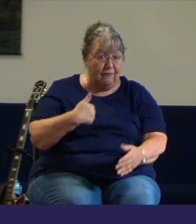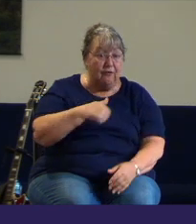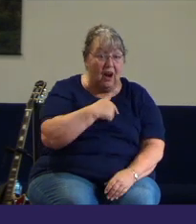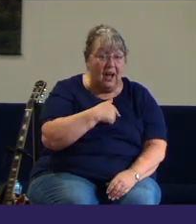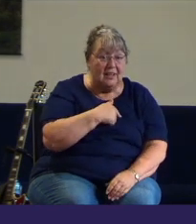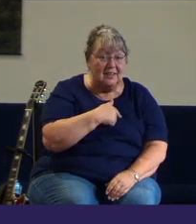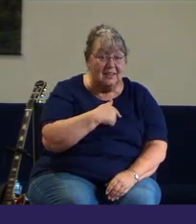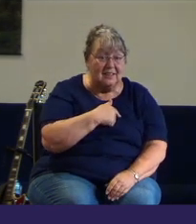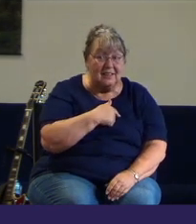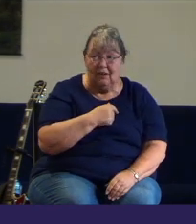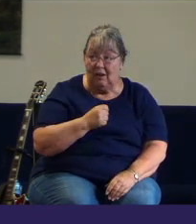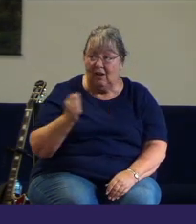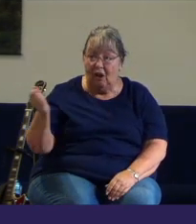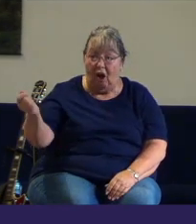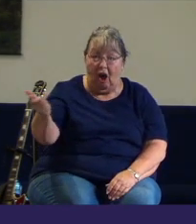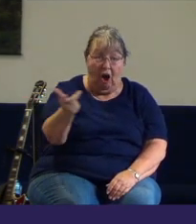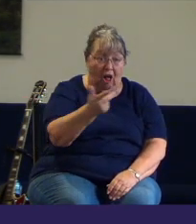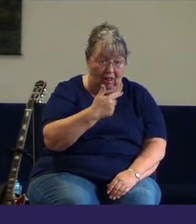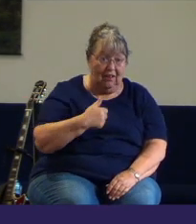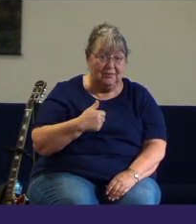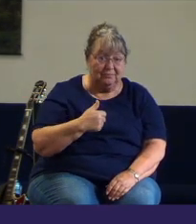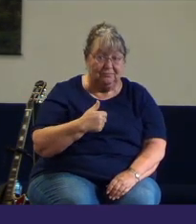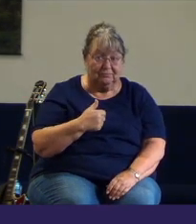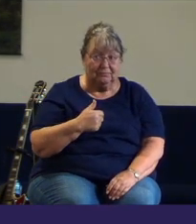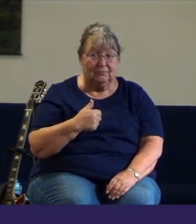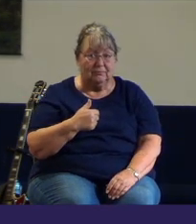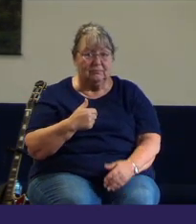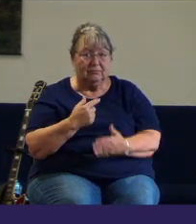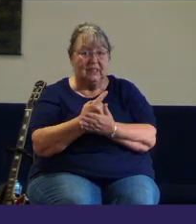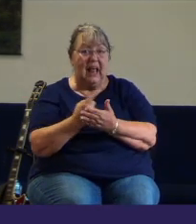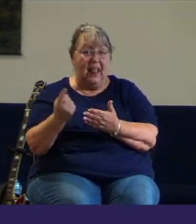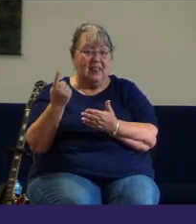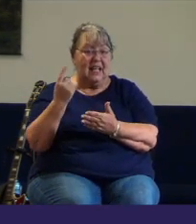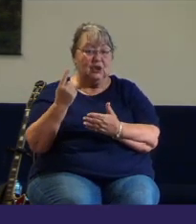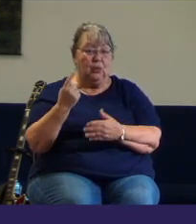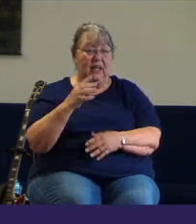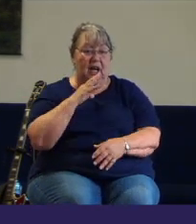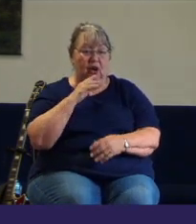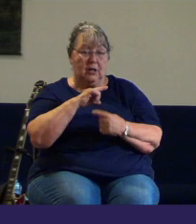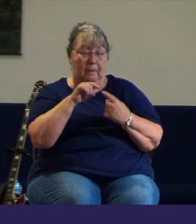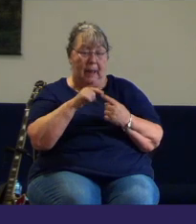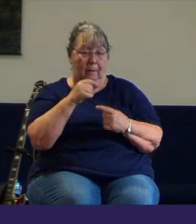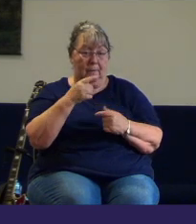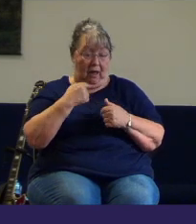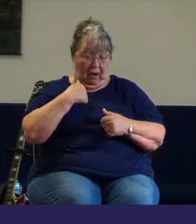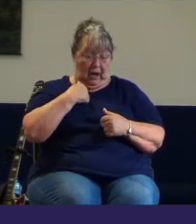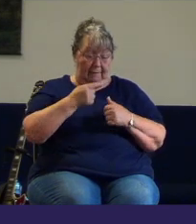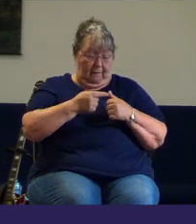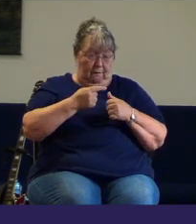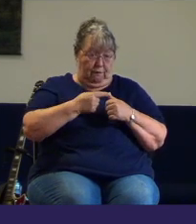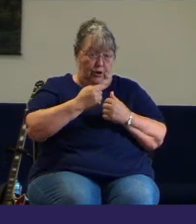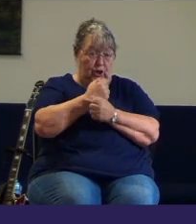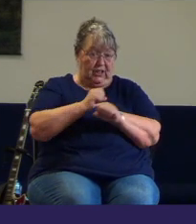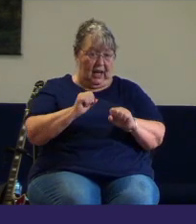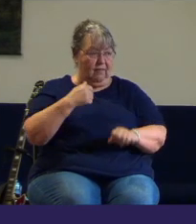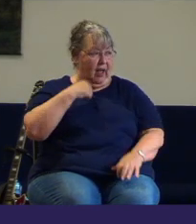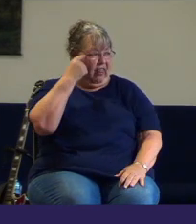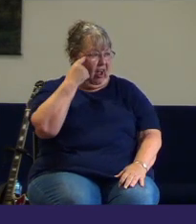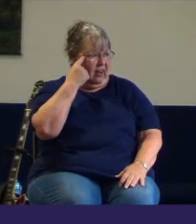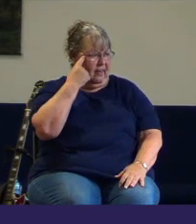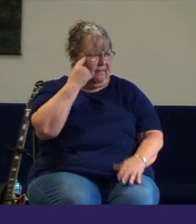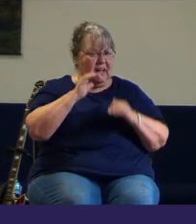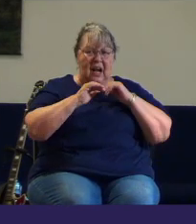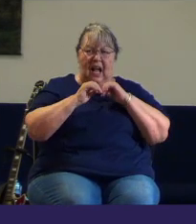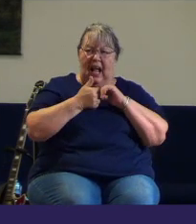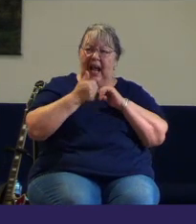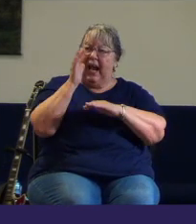What a powerful example. You know, I mentioned last week that how when I was first saved, my biggest question was, how in the world is Jesus praying when he